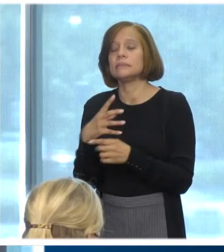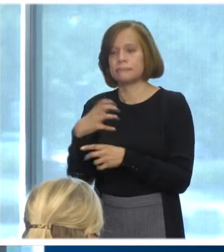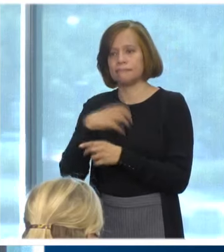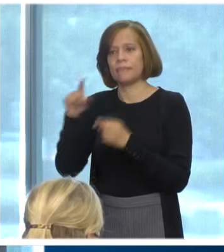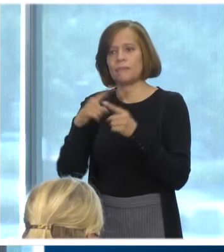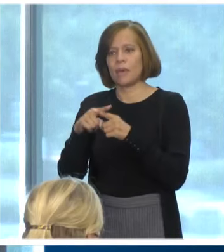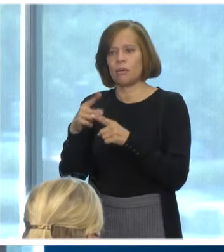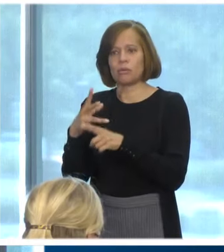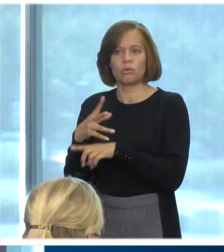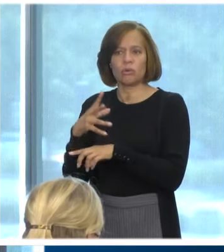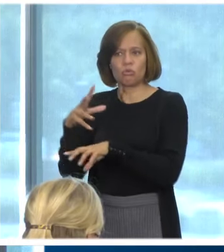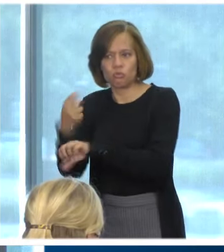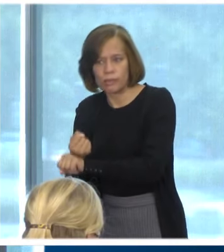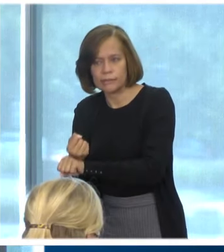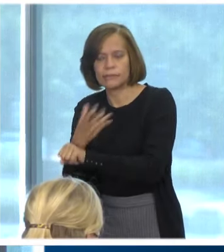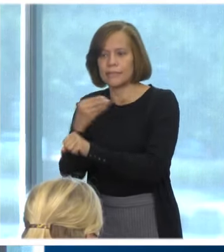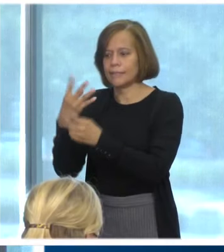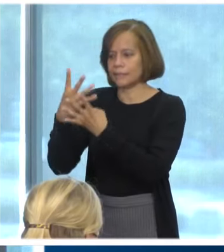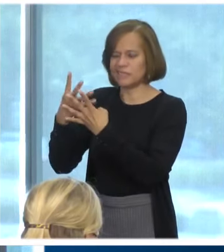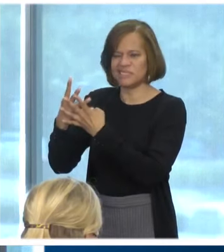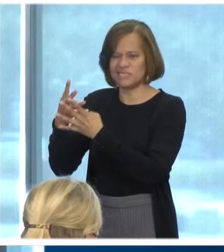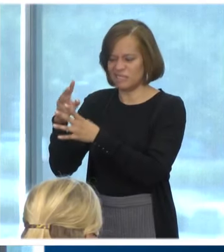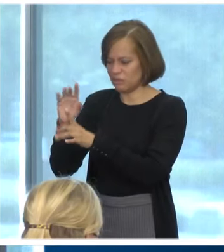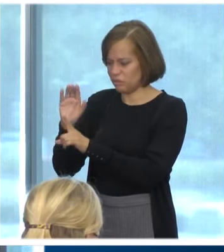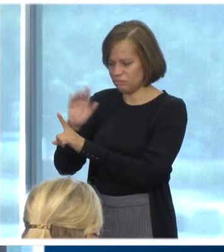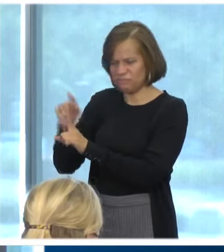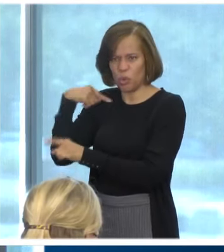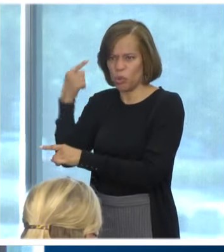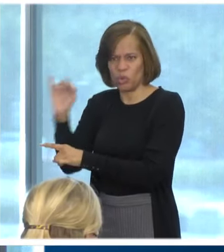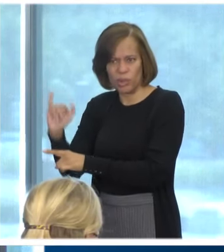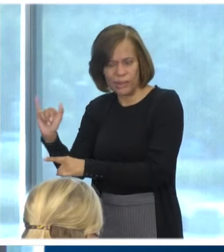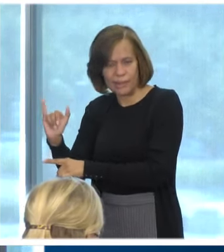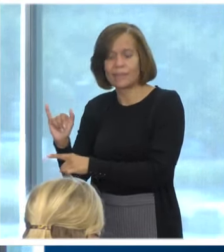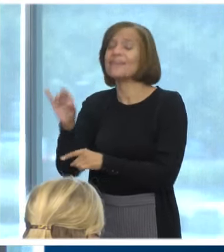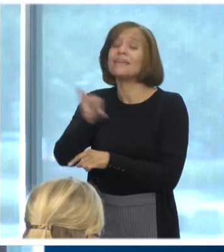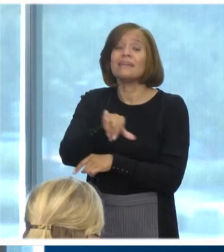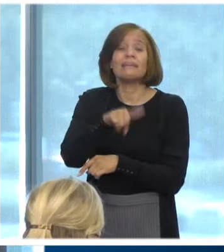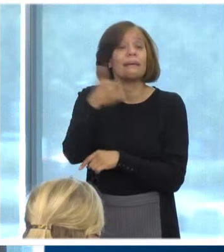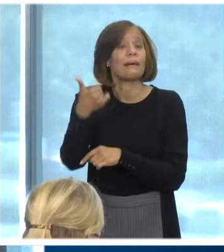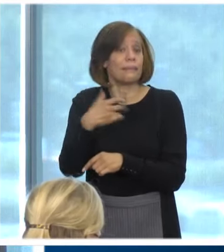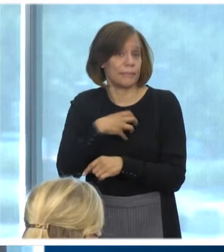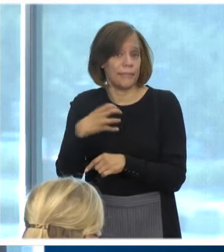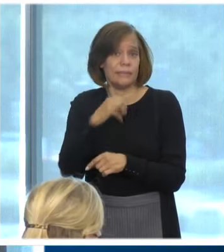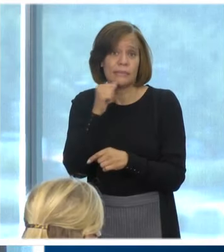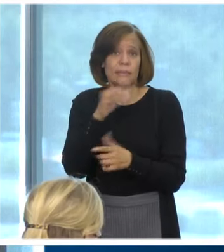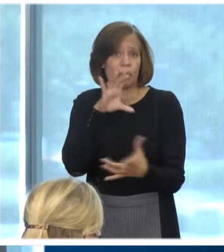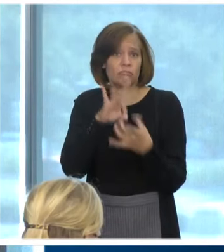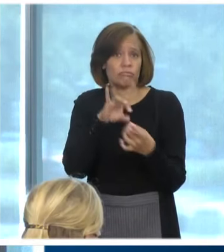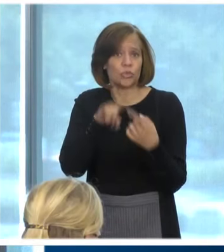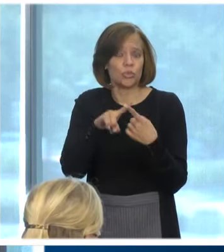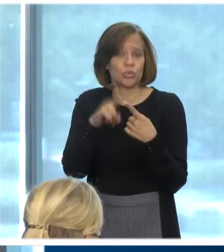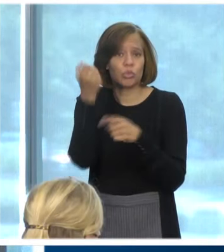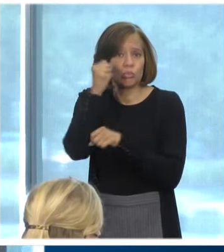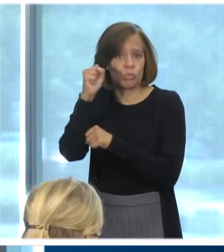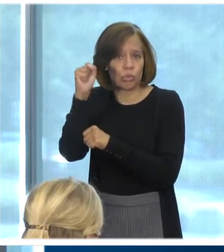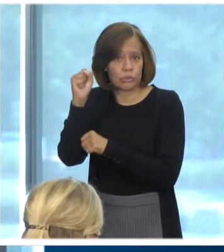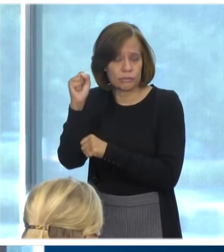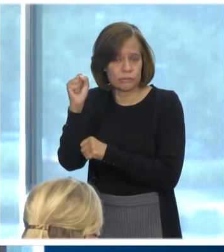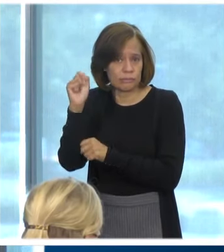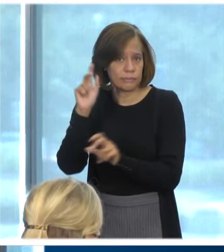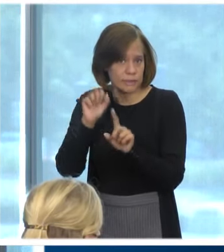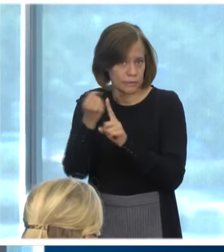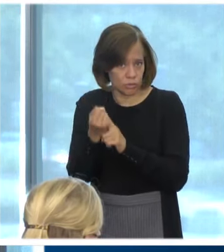jail conditions, and other complaints unrelated to the protests. The existing